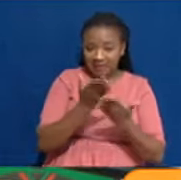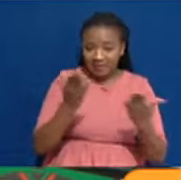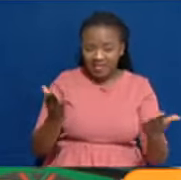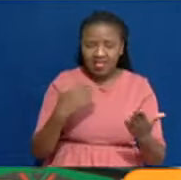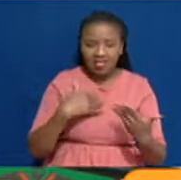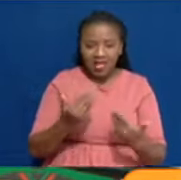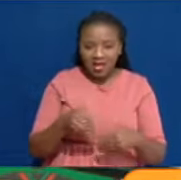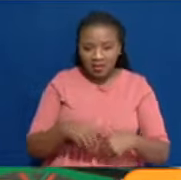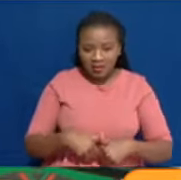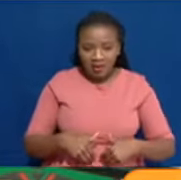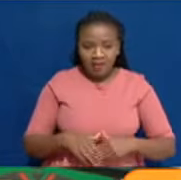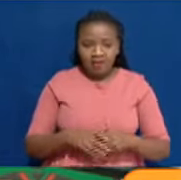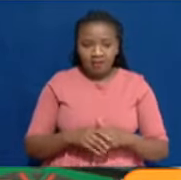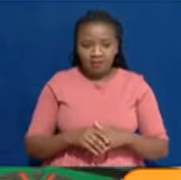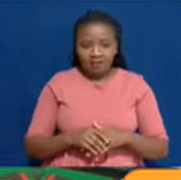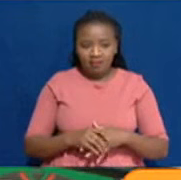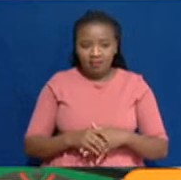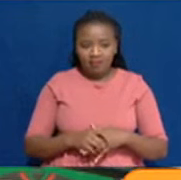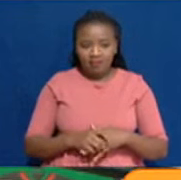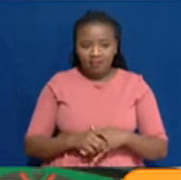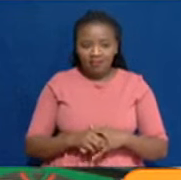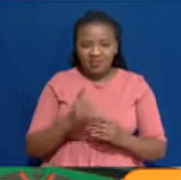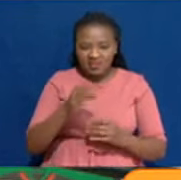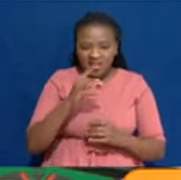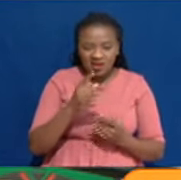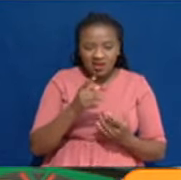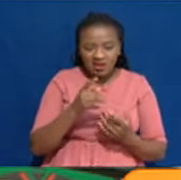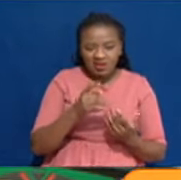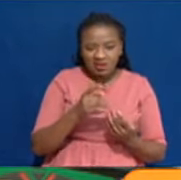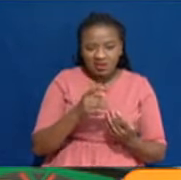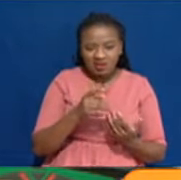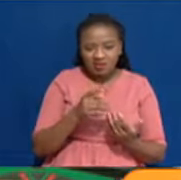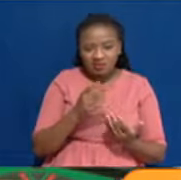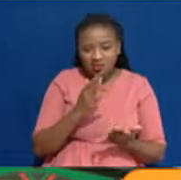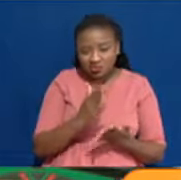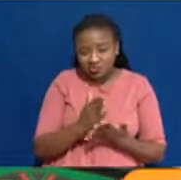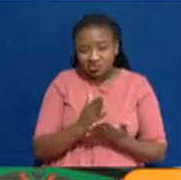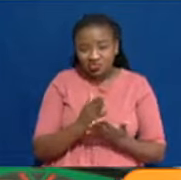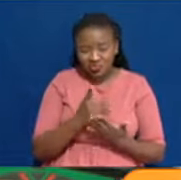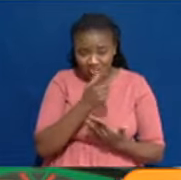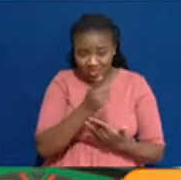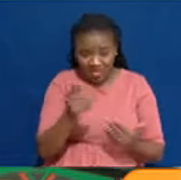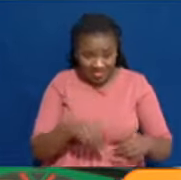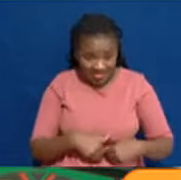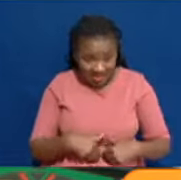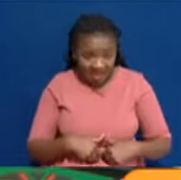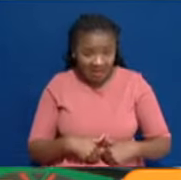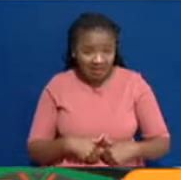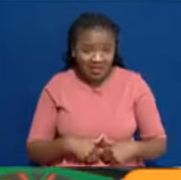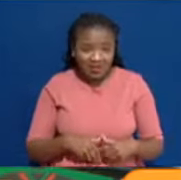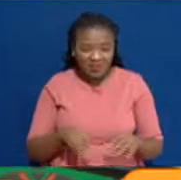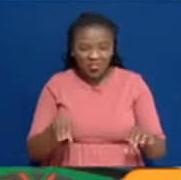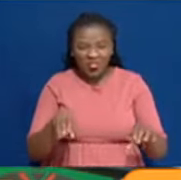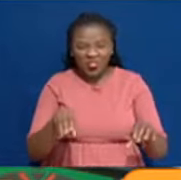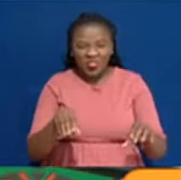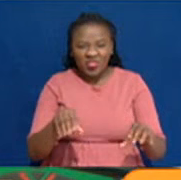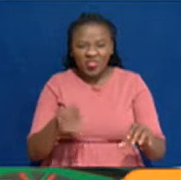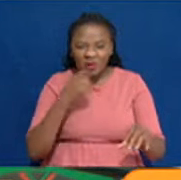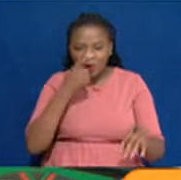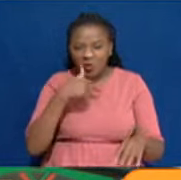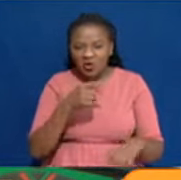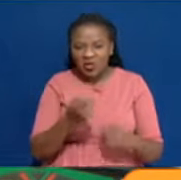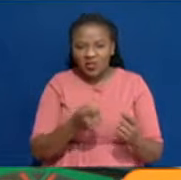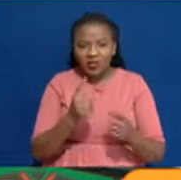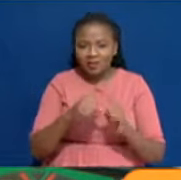young, but as young as they are, it becomes a concern when we have almost three or